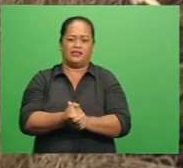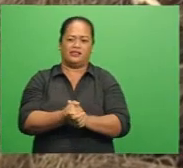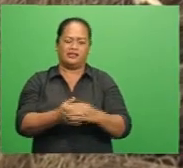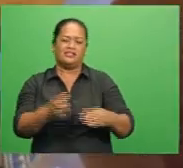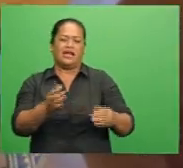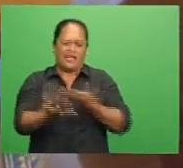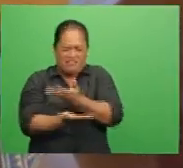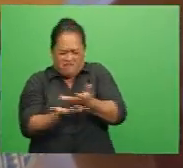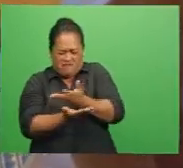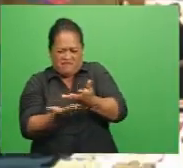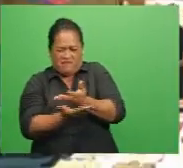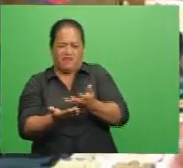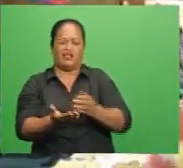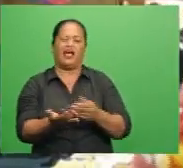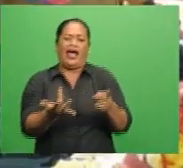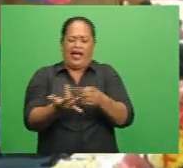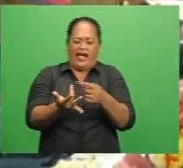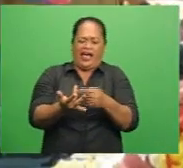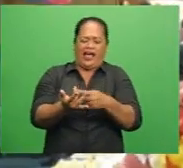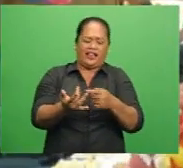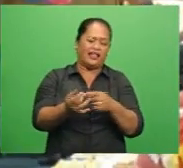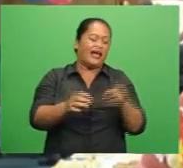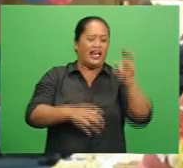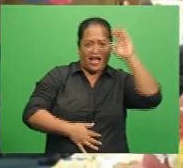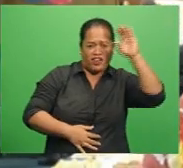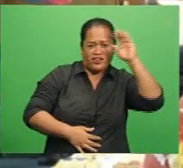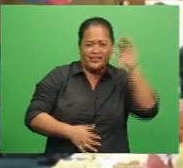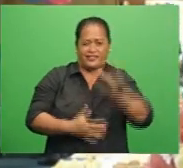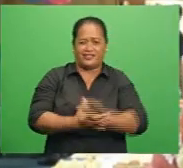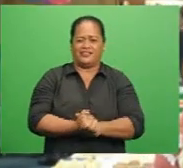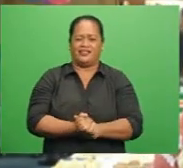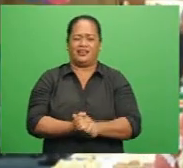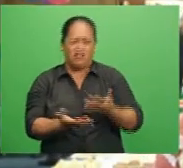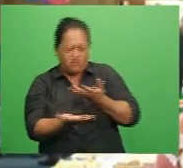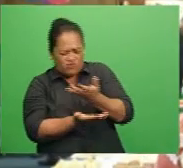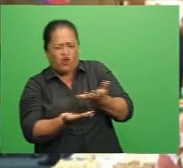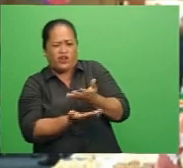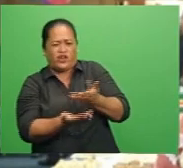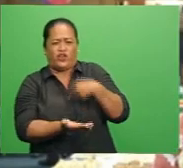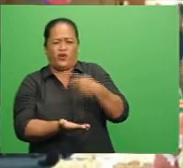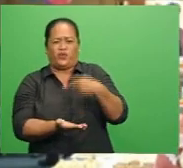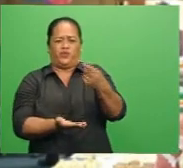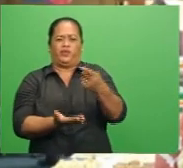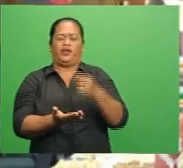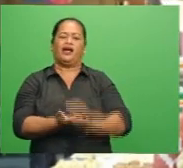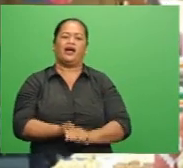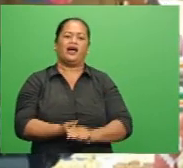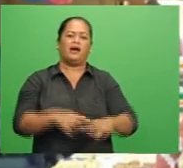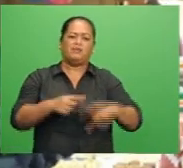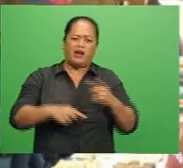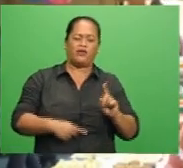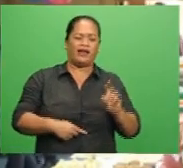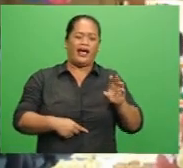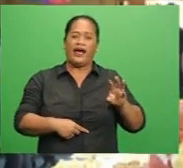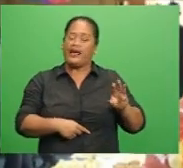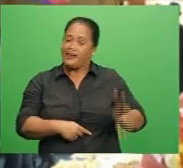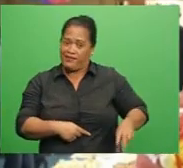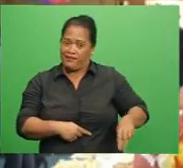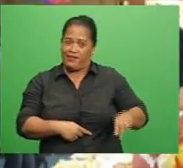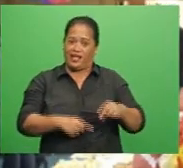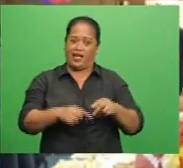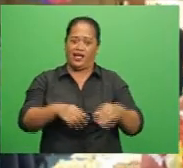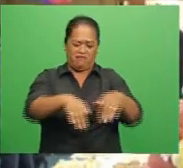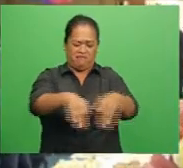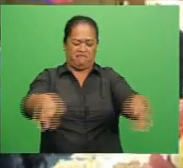potential markets. We are talking to countries that have cover bans, like UK and some of the